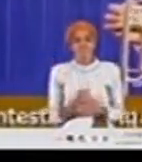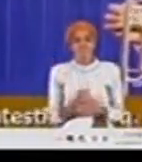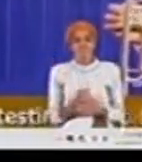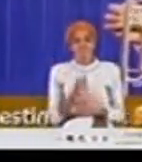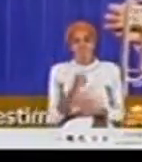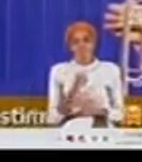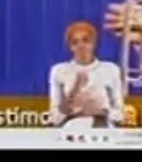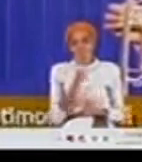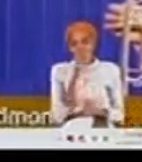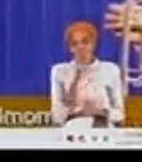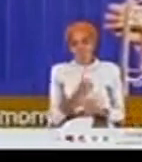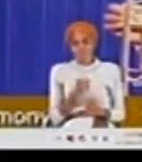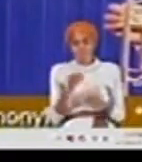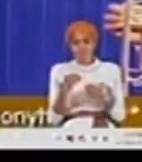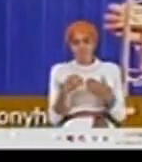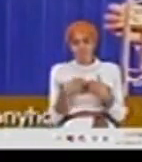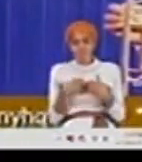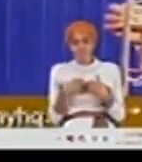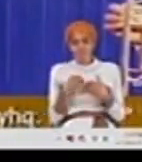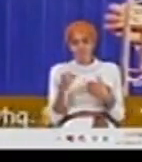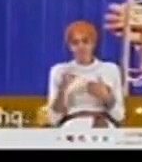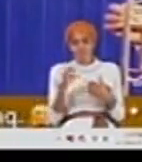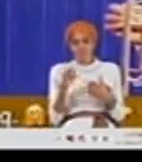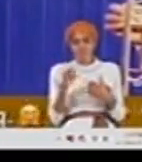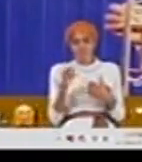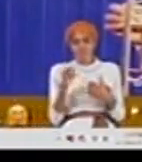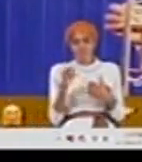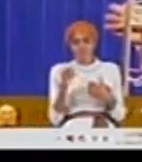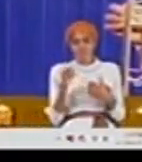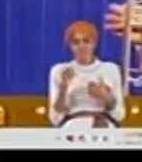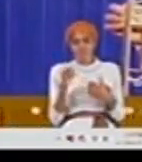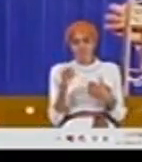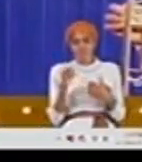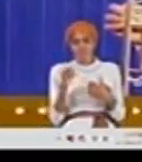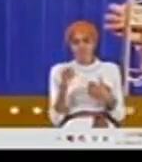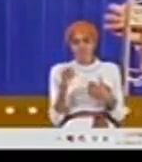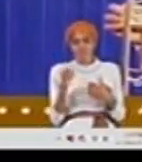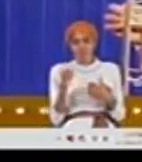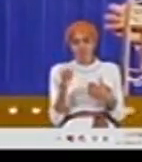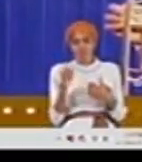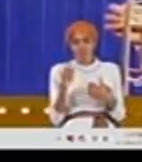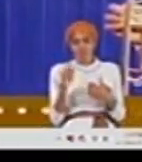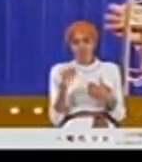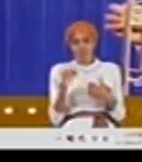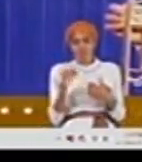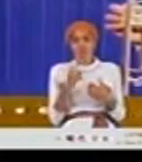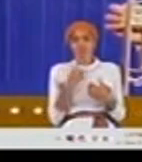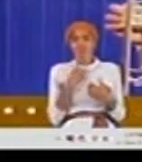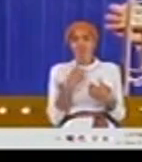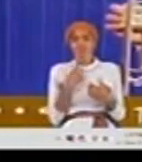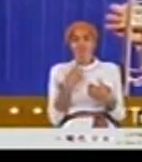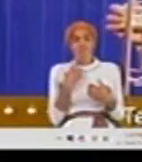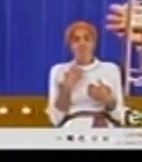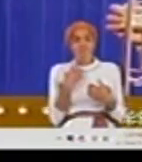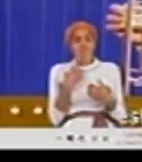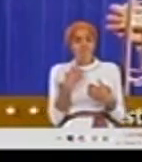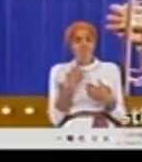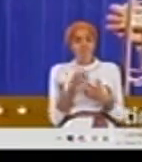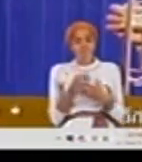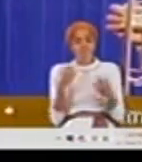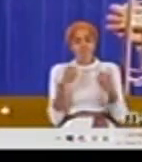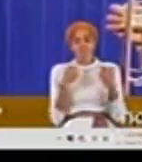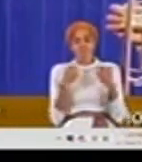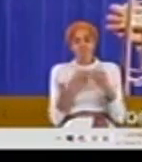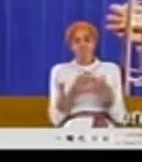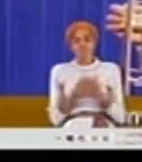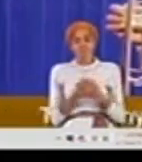troat that is infection of the throat tonsilitis for the past two days now 3 days